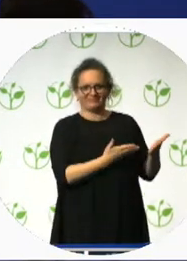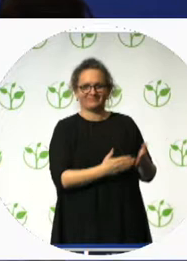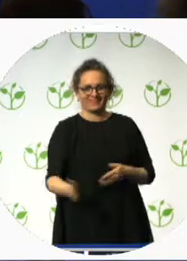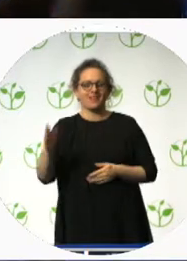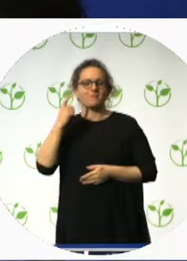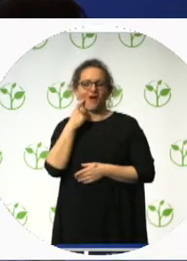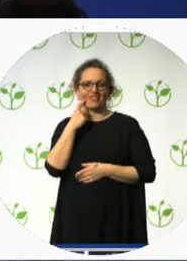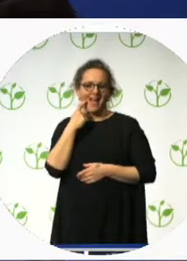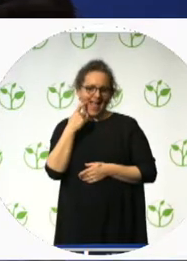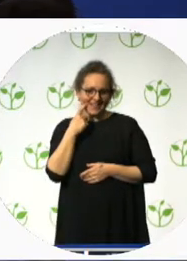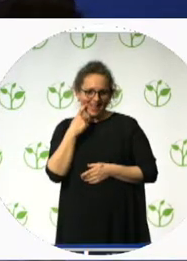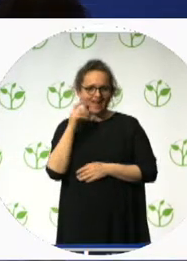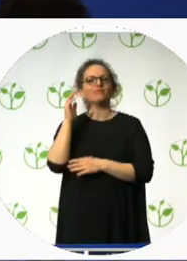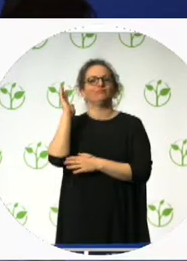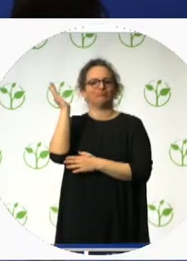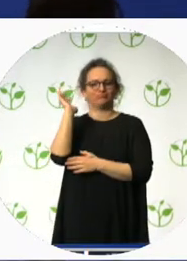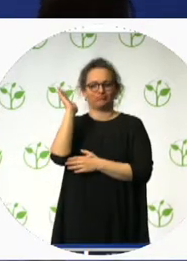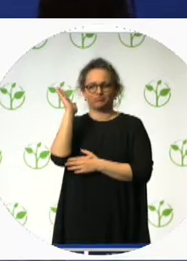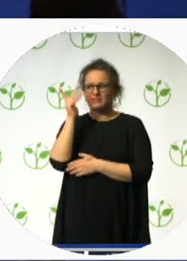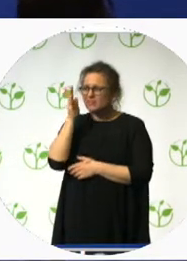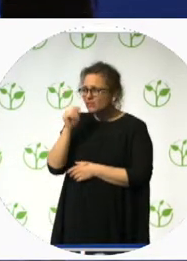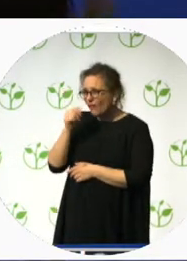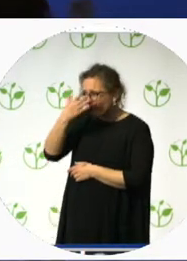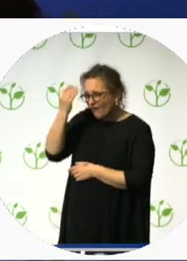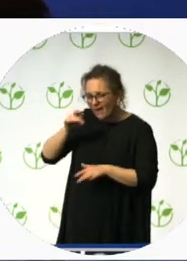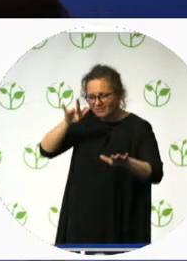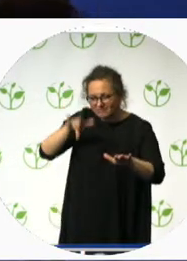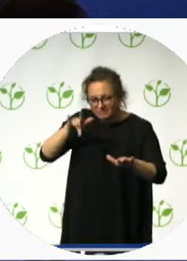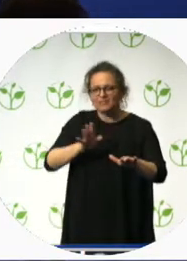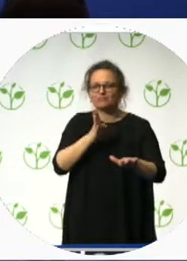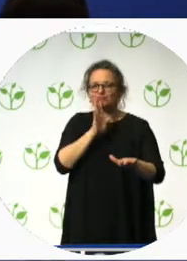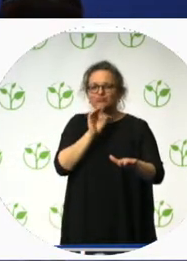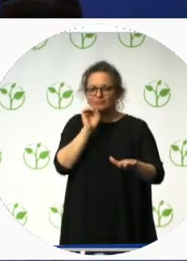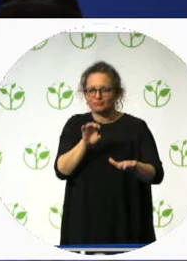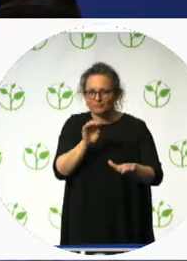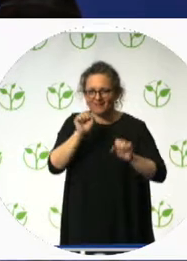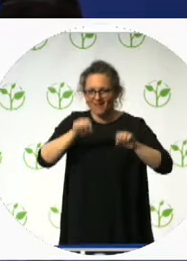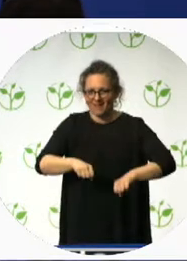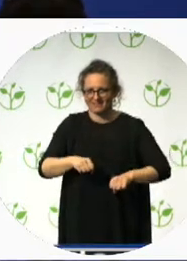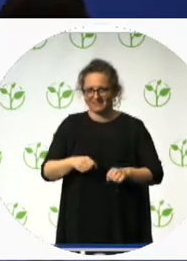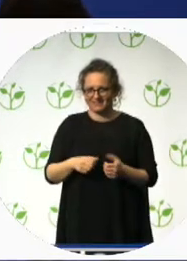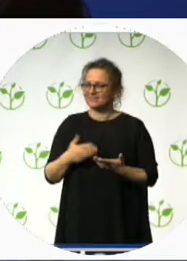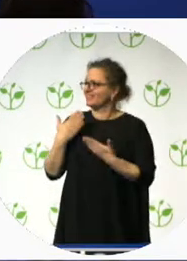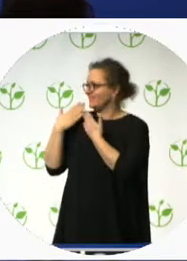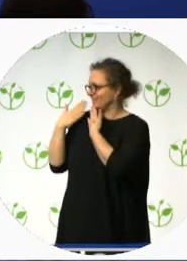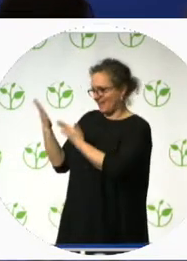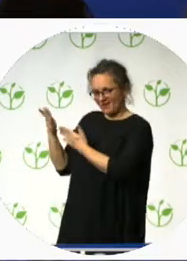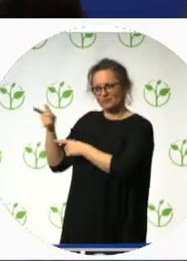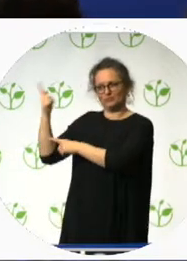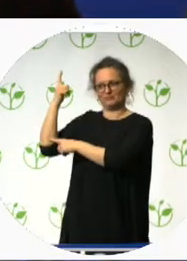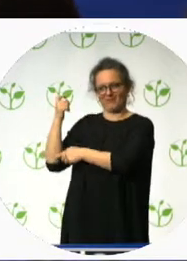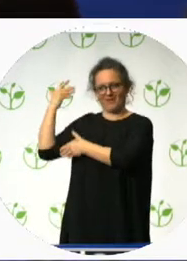button in front of you? Okay. There you go. Thank you very much for the nice introduction. So, yes, we will do